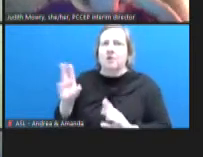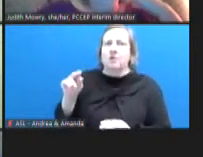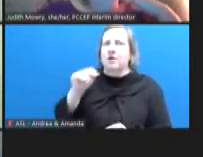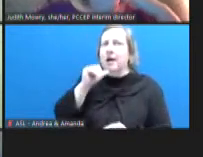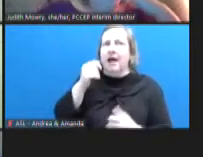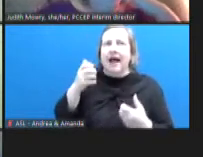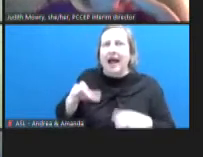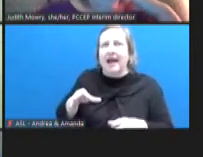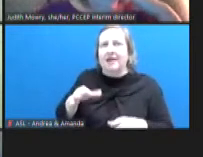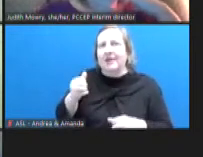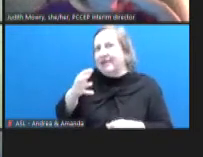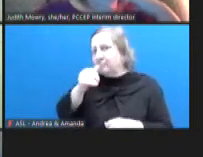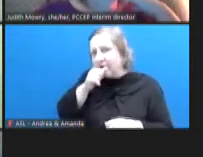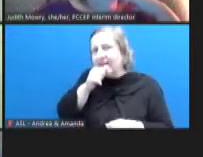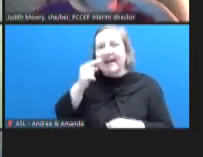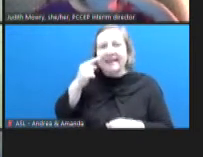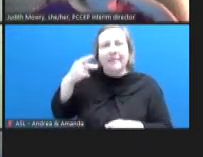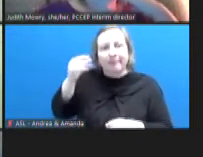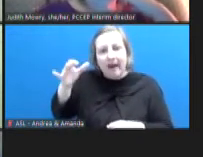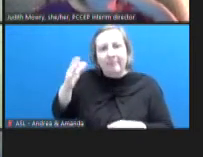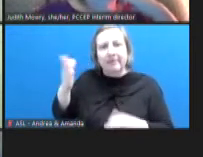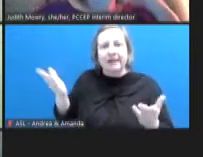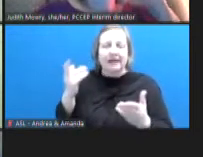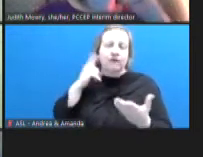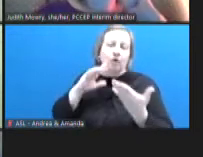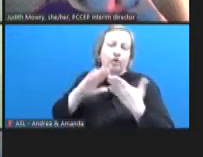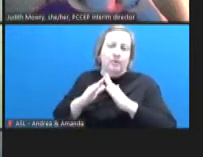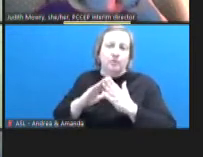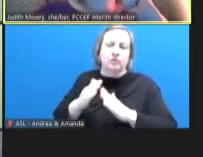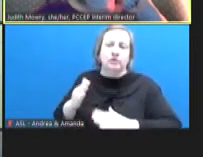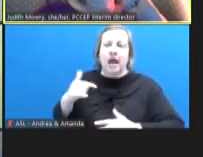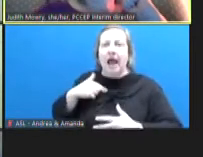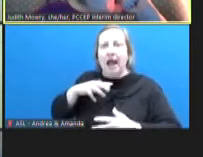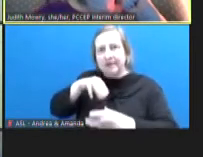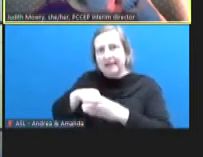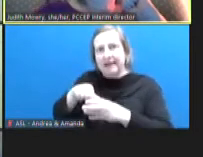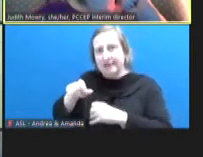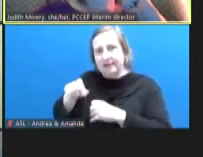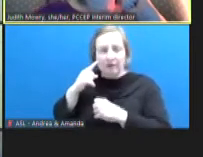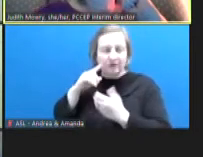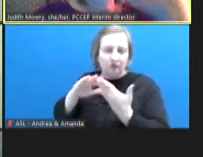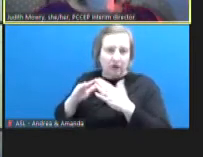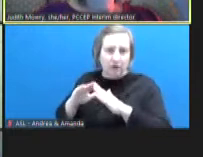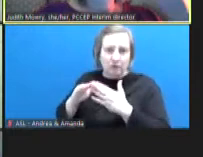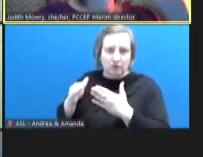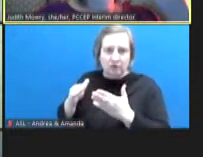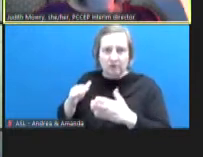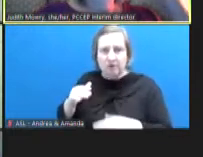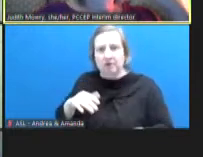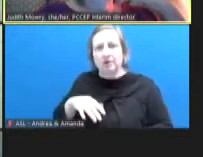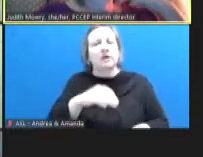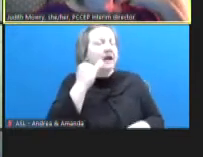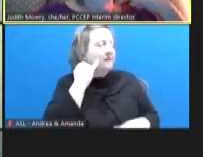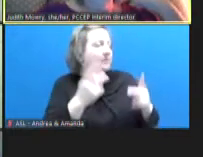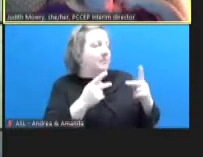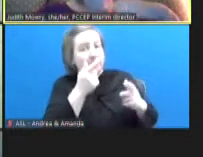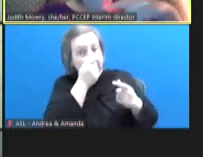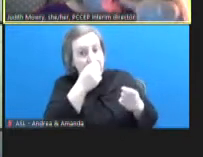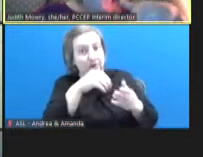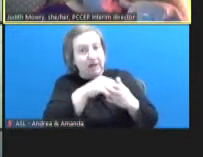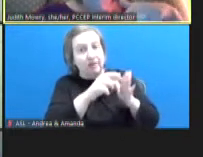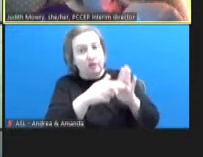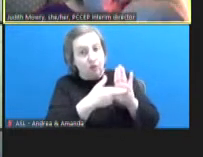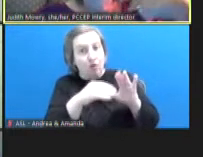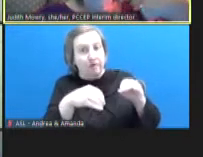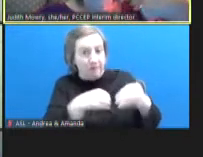I don't want anything private. I think the public, we're here for the community. I'm engaging these questions for the community. And Judith, if people are interested in the role of the office, let